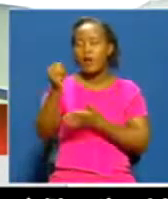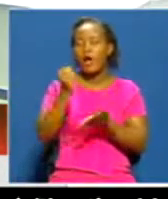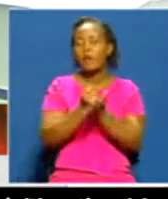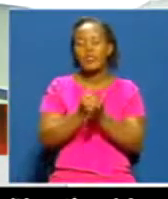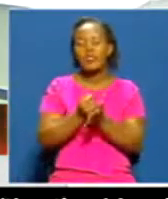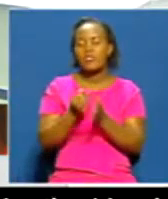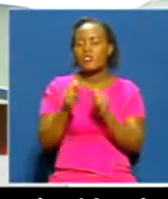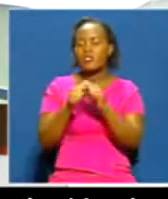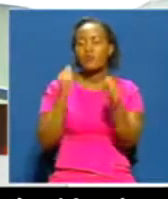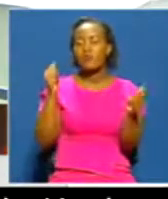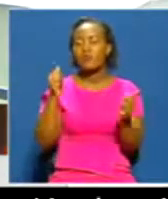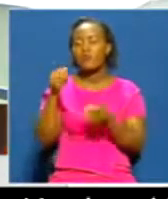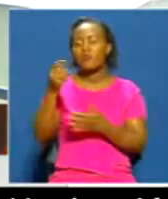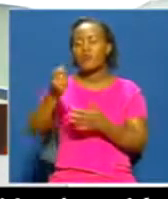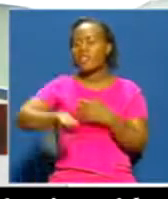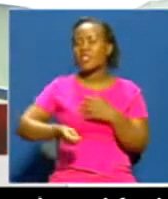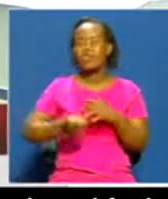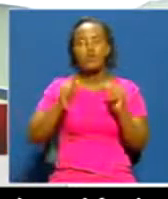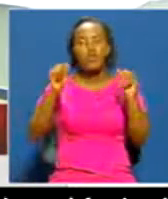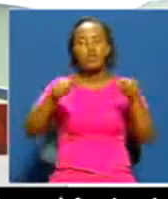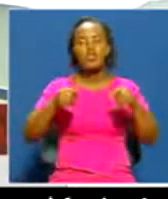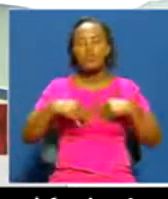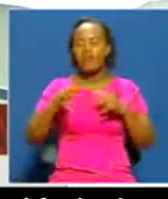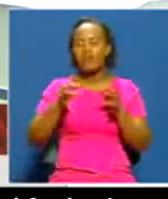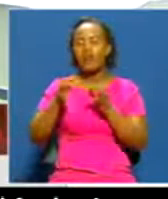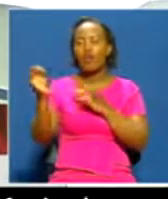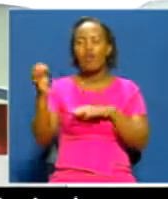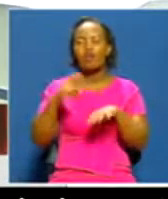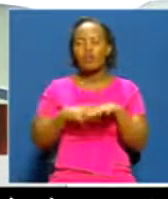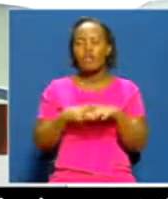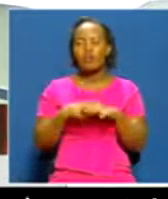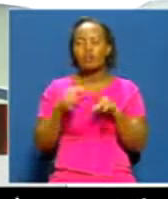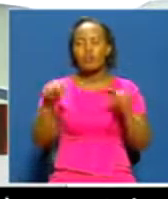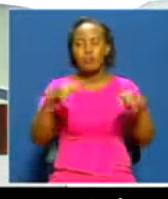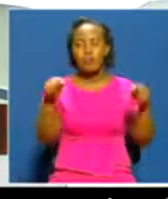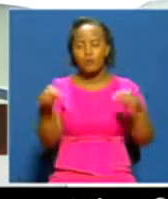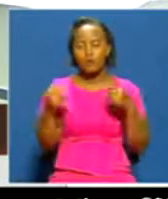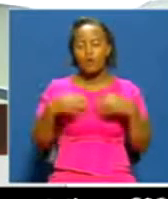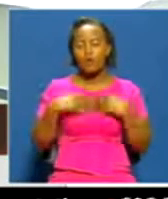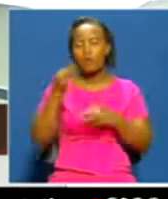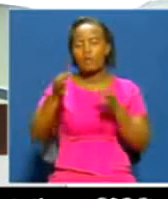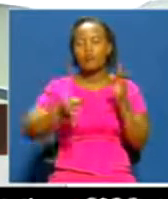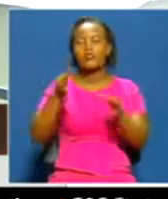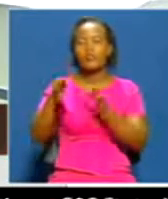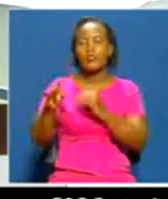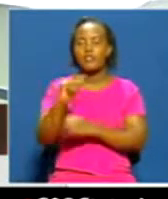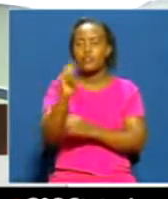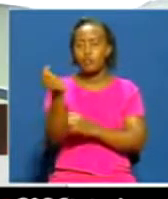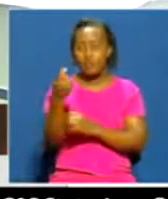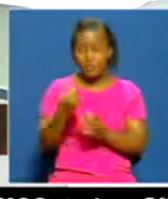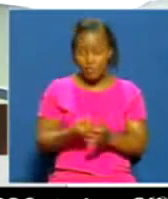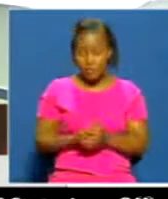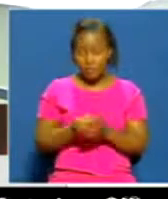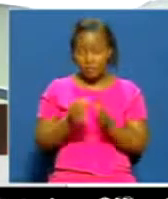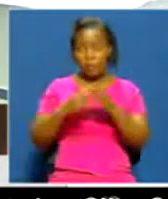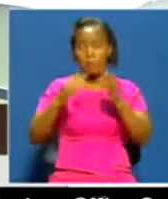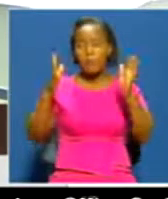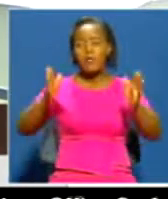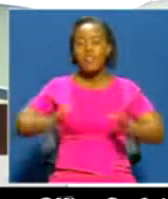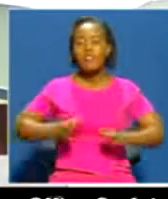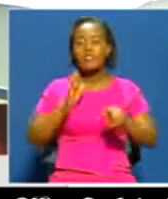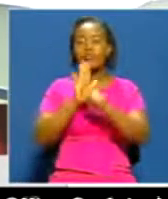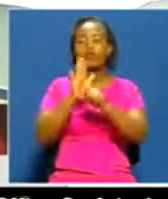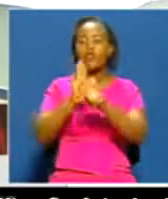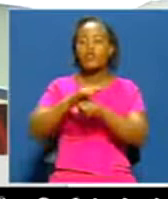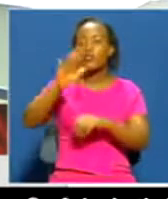may have long-term negative effects on the dispensation of justice to Kenyans. The leader of majority party in the National Assembly, Amos Kimunya,